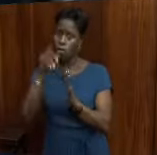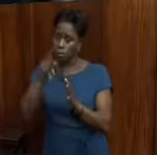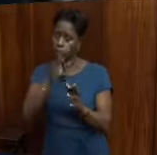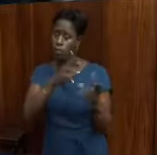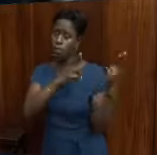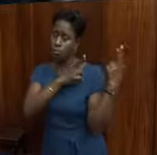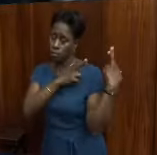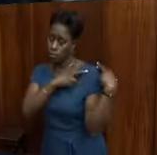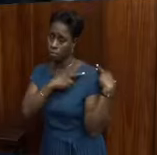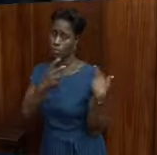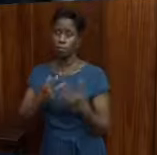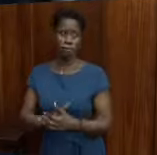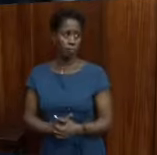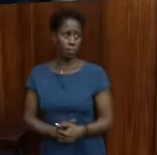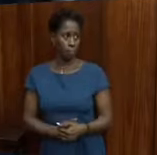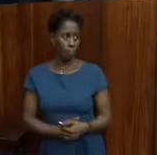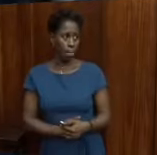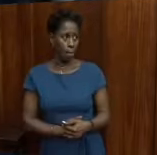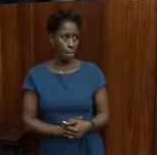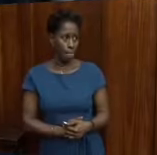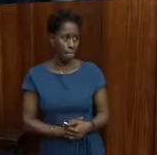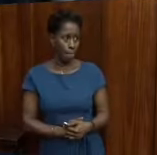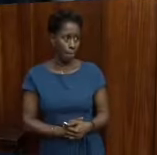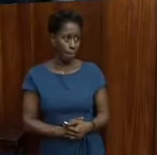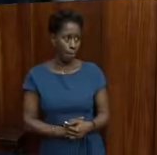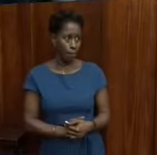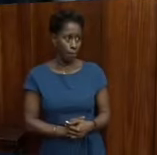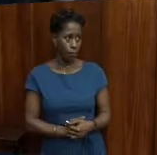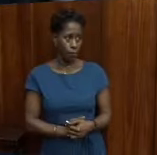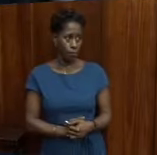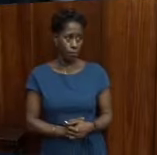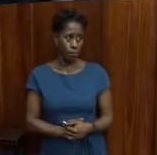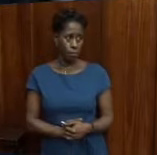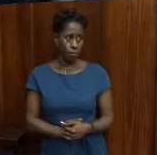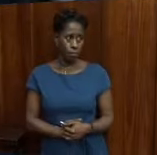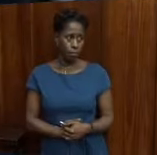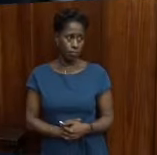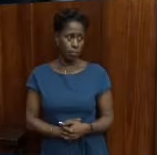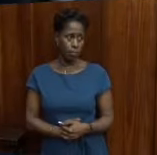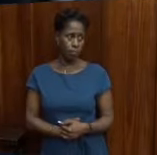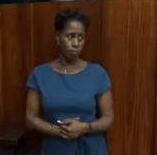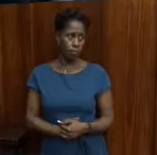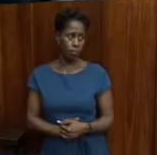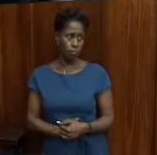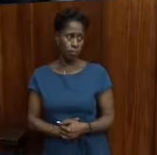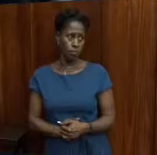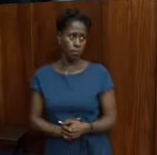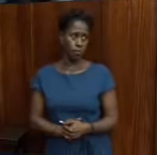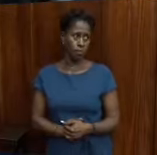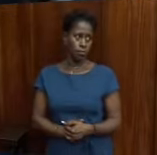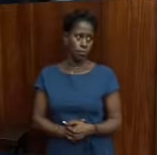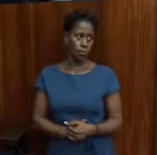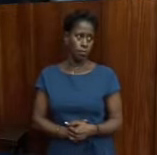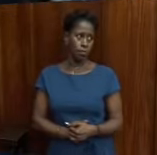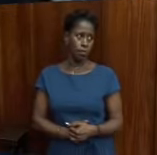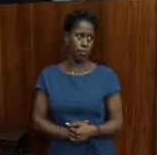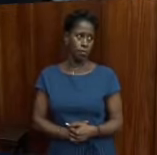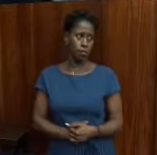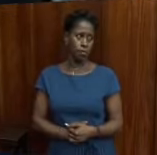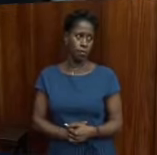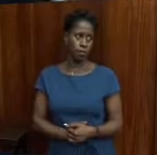Also equally important for this effort is the generation of income during the recently concluded financial year for over 100 laborers who